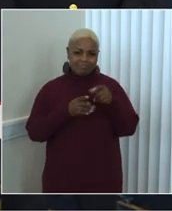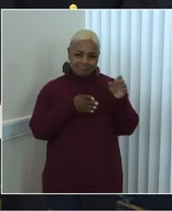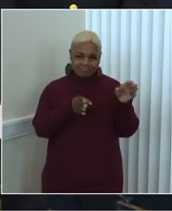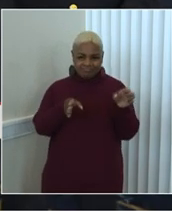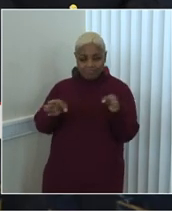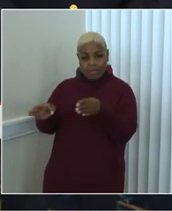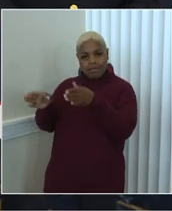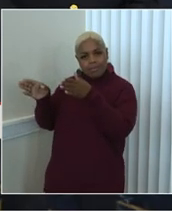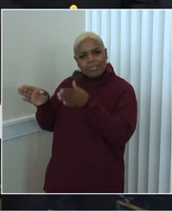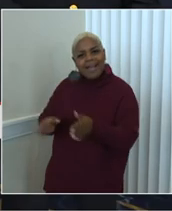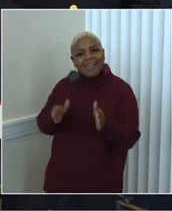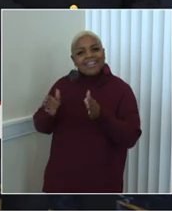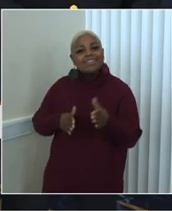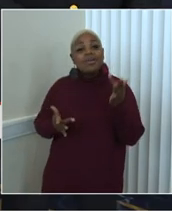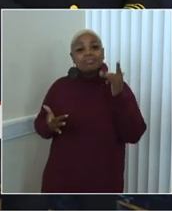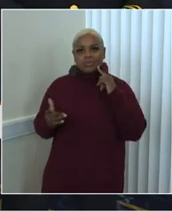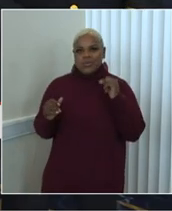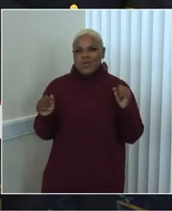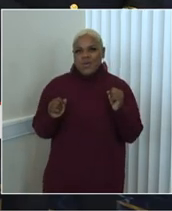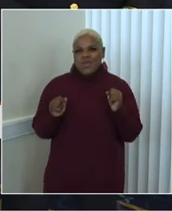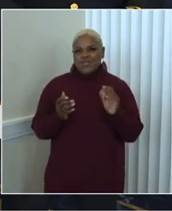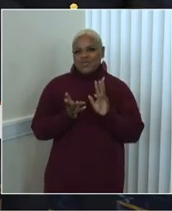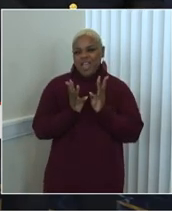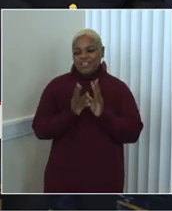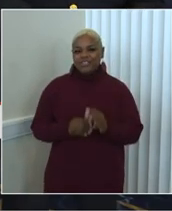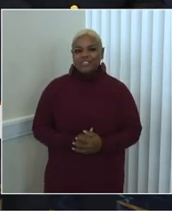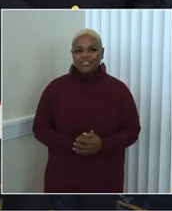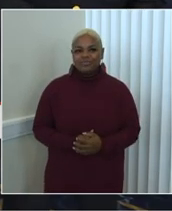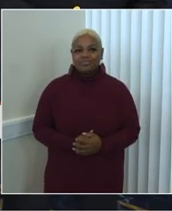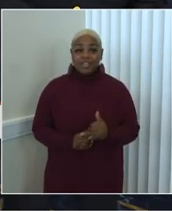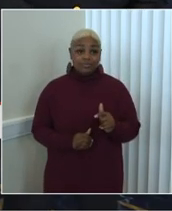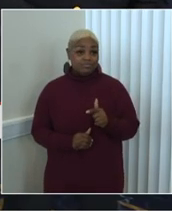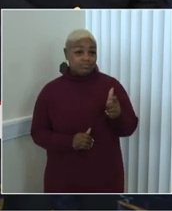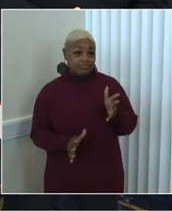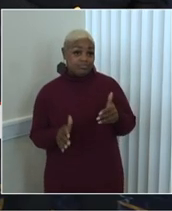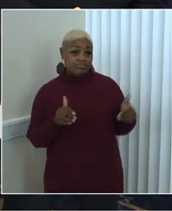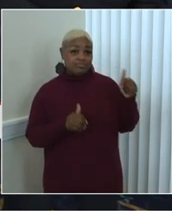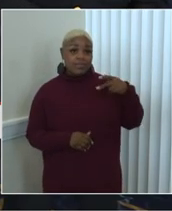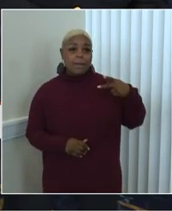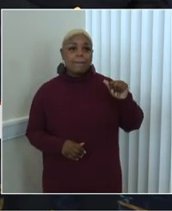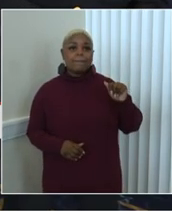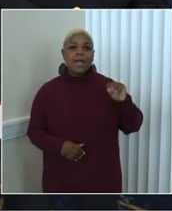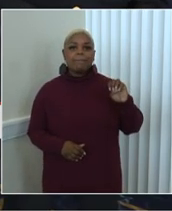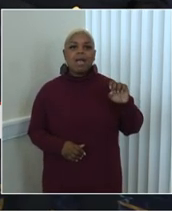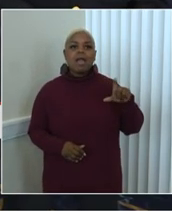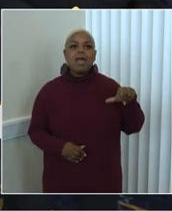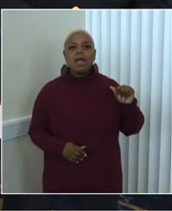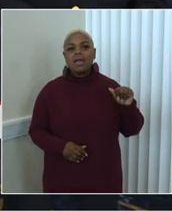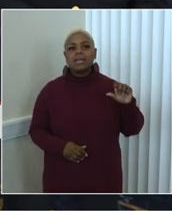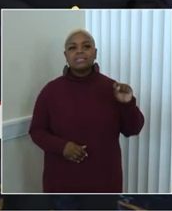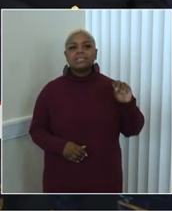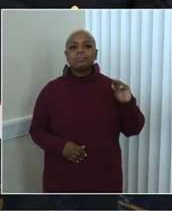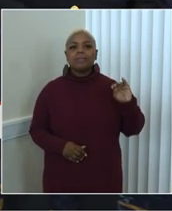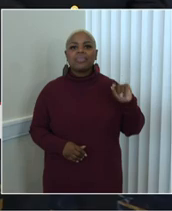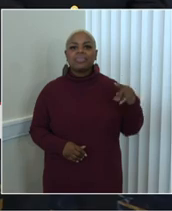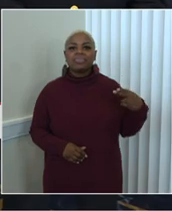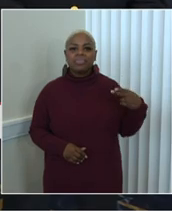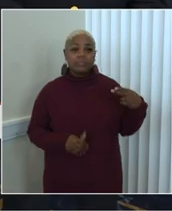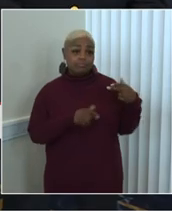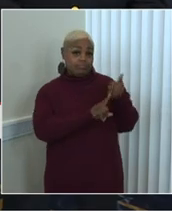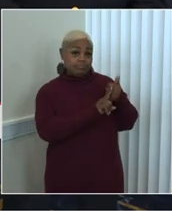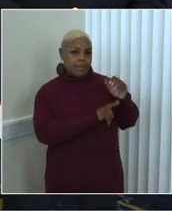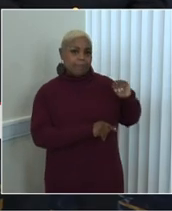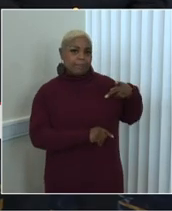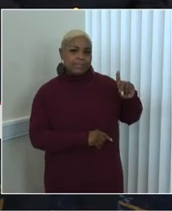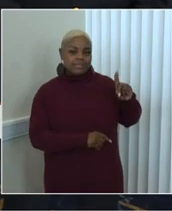would now like to introduce Chief Pamela Smith of the Metropolitan Police Department, who has been among our most steadfast supporters throughout this